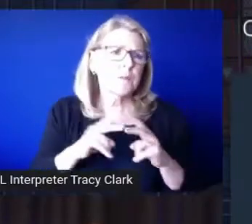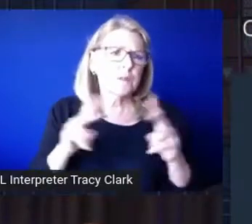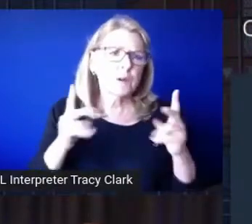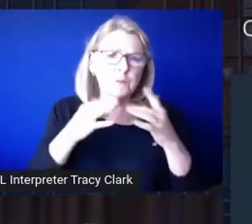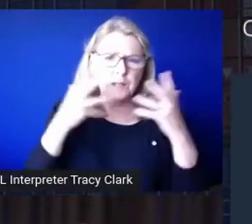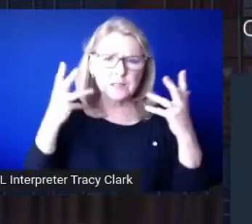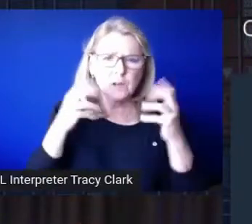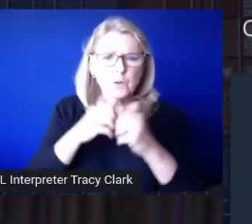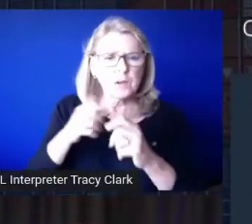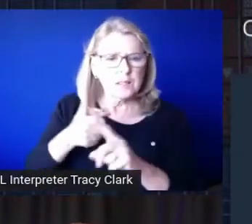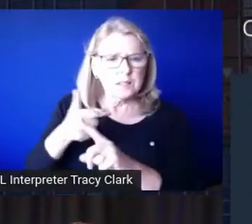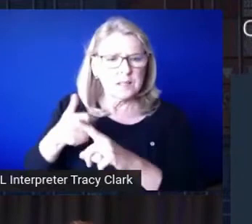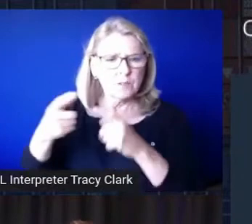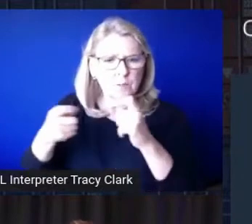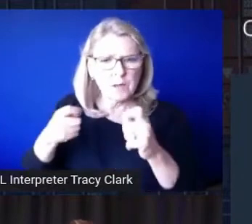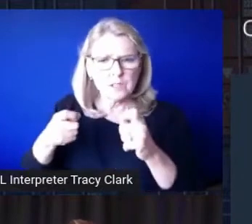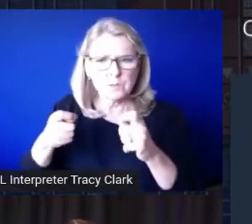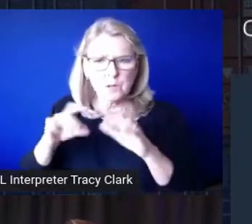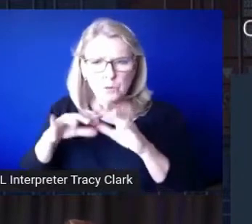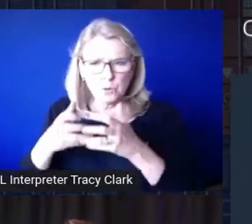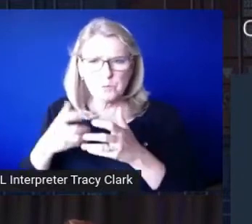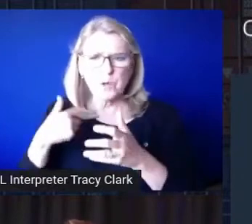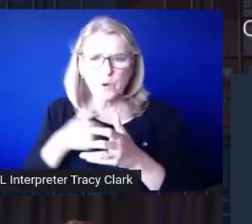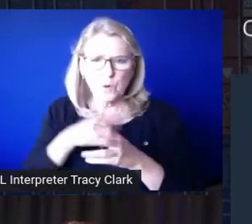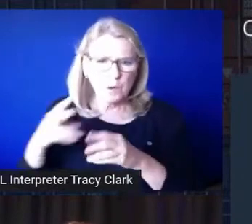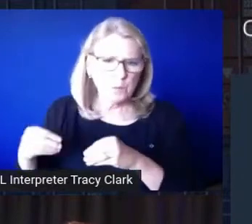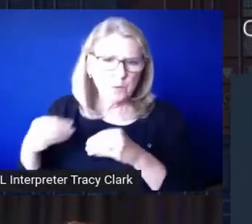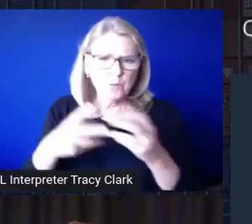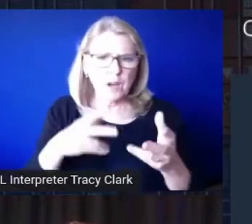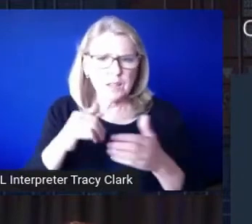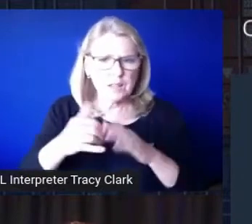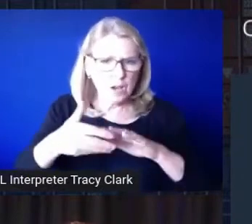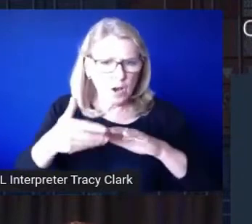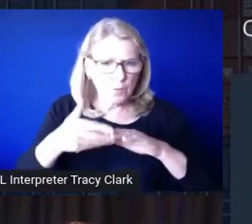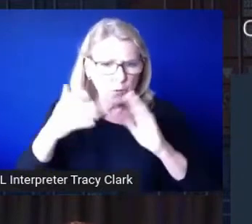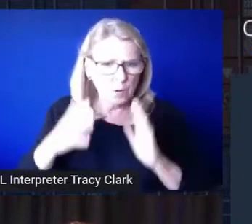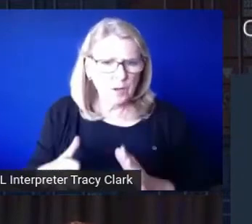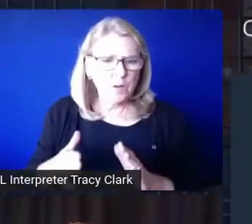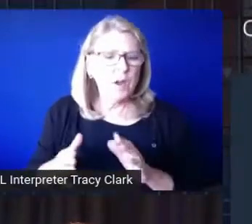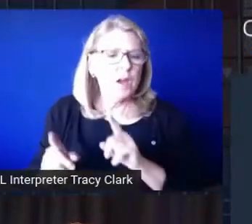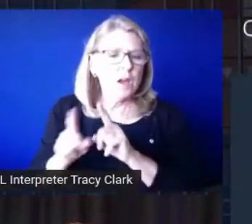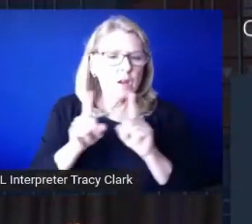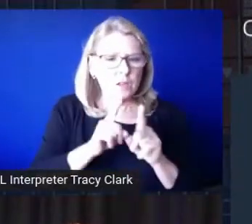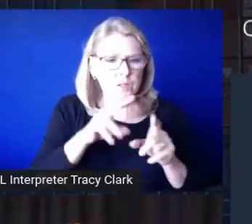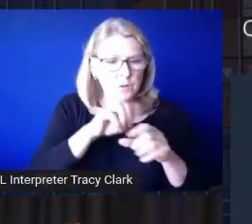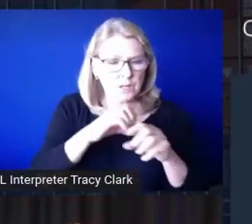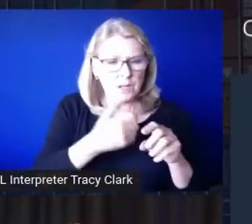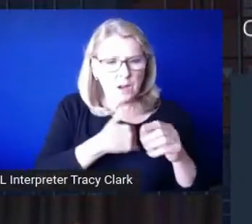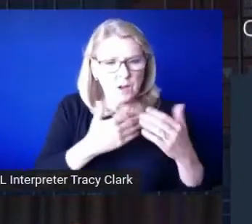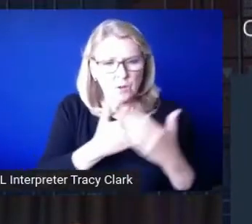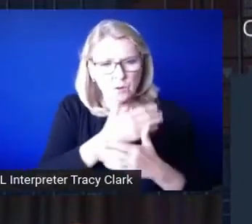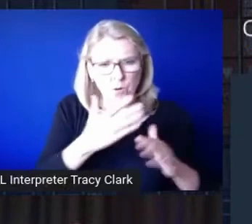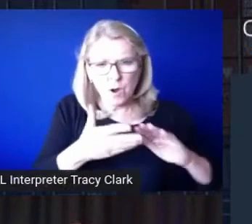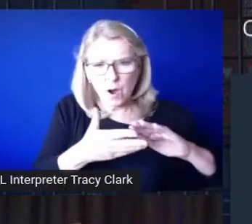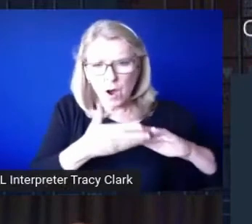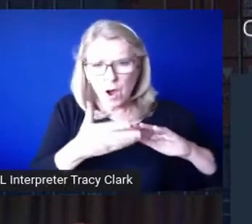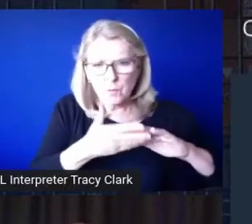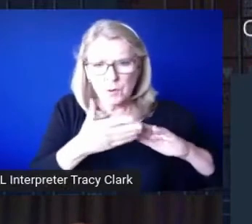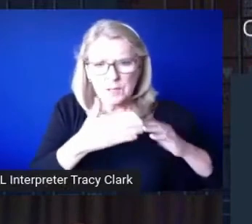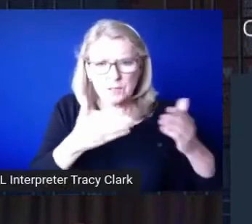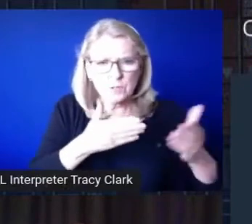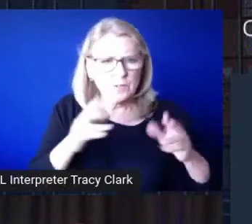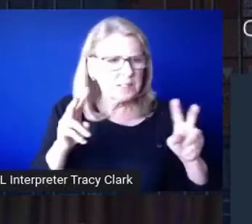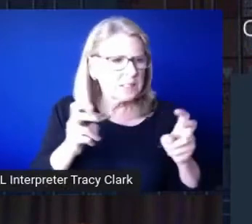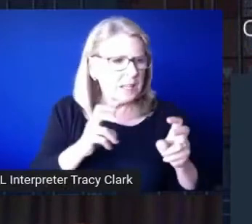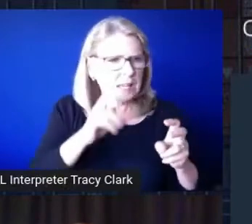provide a Kubernetes operator, and it's also relevant to mention it in the context of our new offering service, Eks Anywhere, which was launched